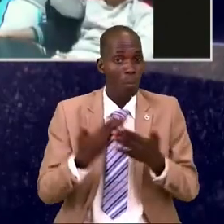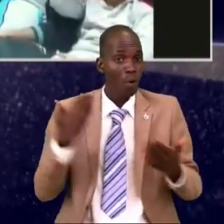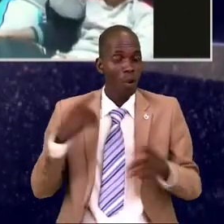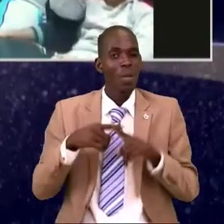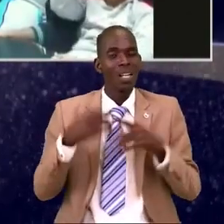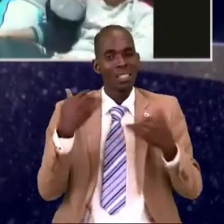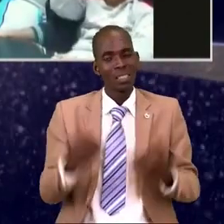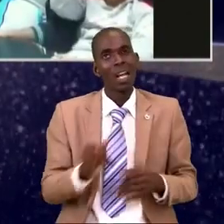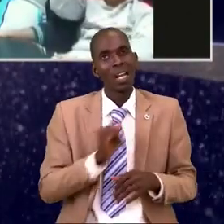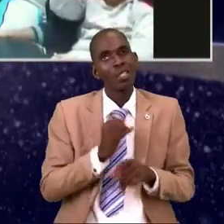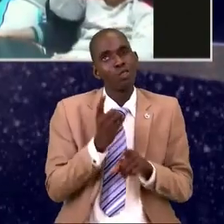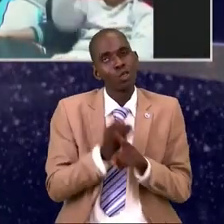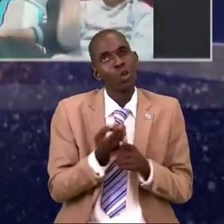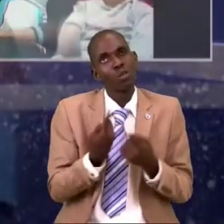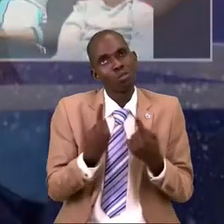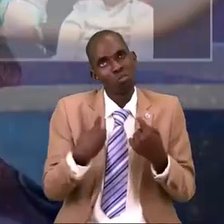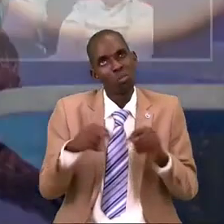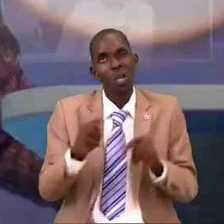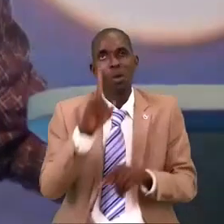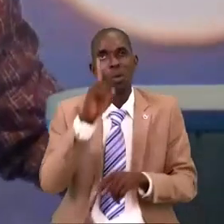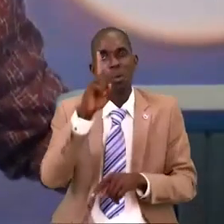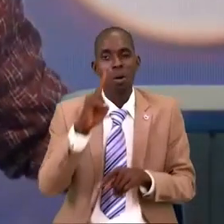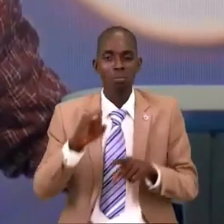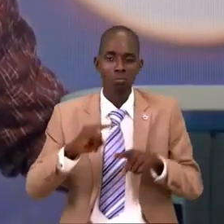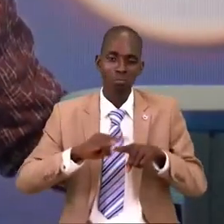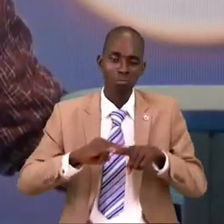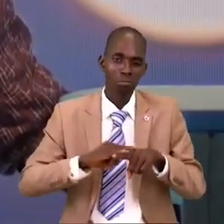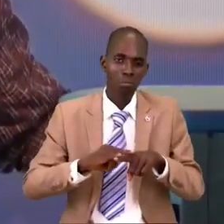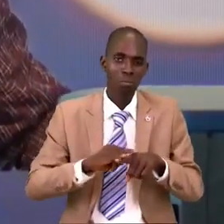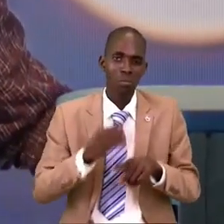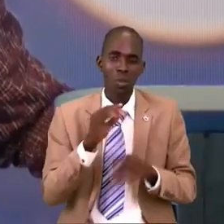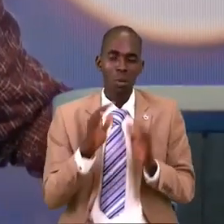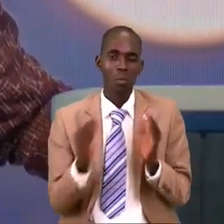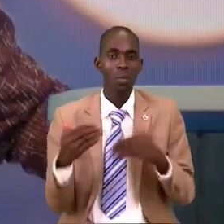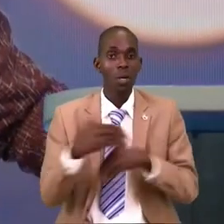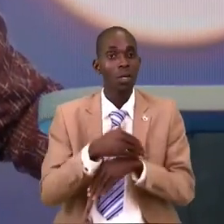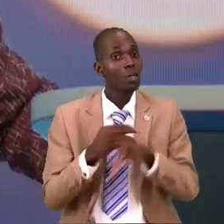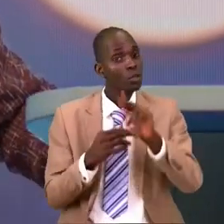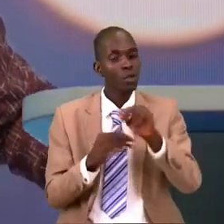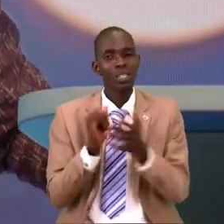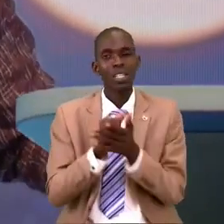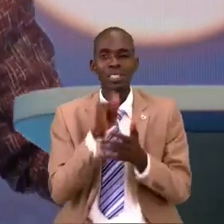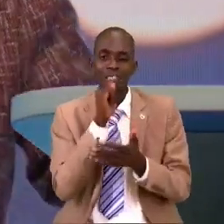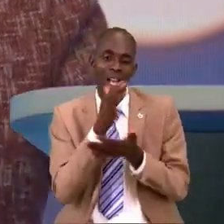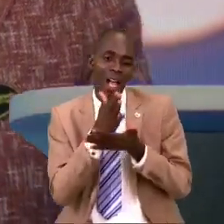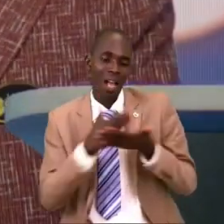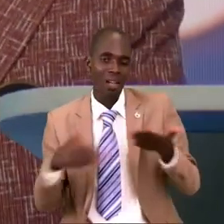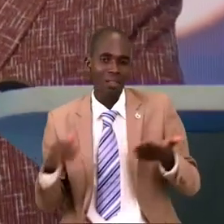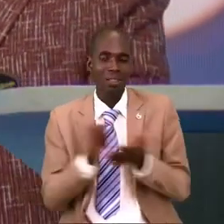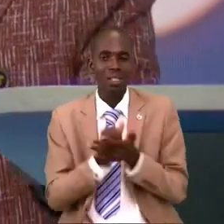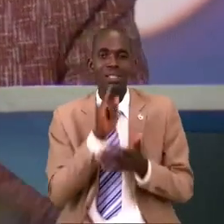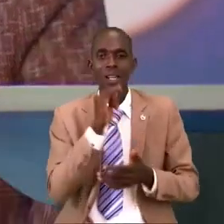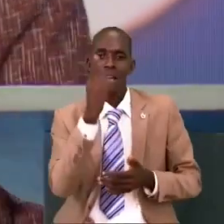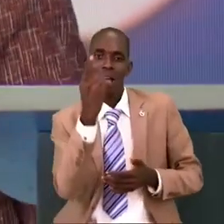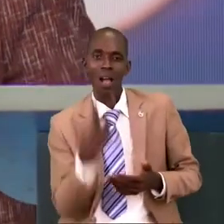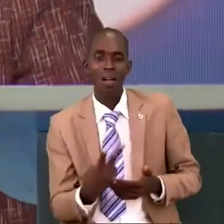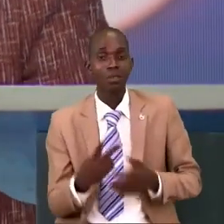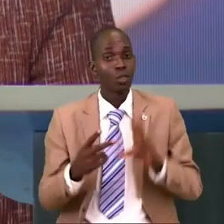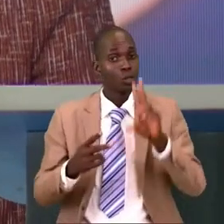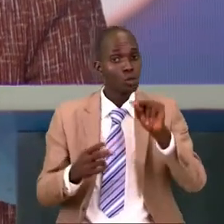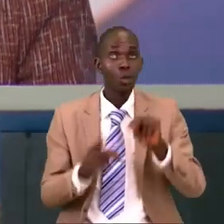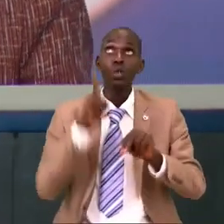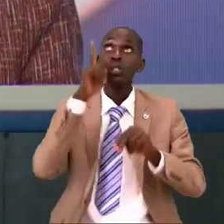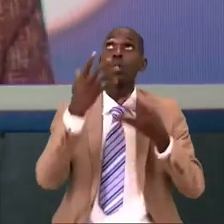full redemption and full freedom. He wants you in your life, in the private and in the